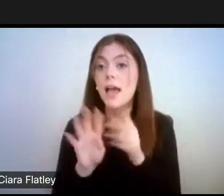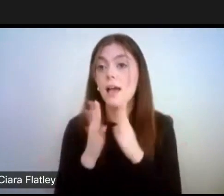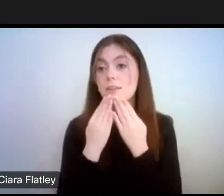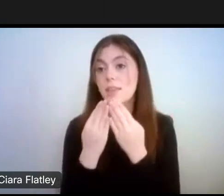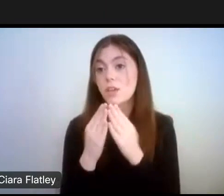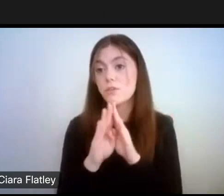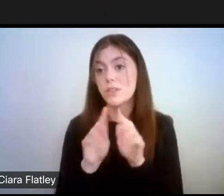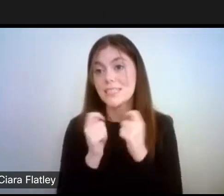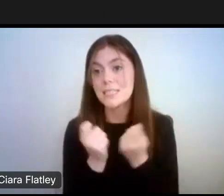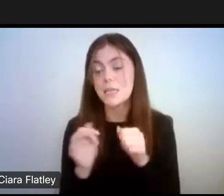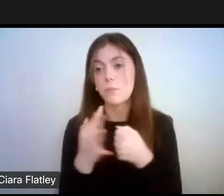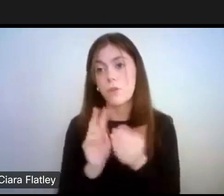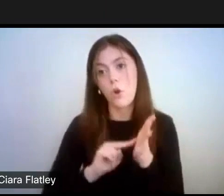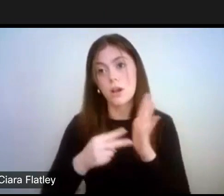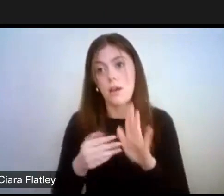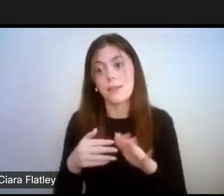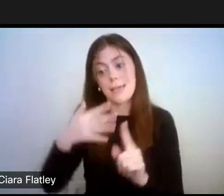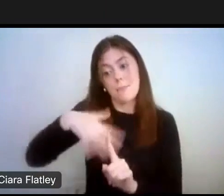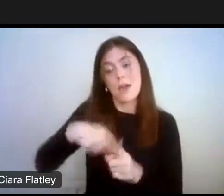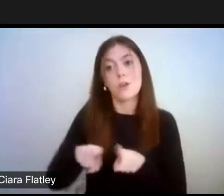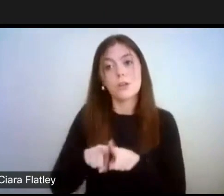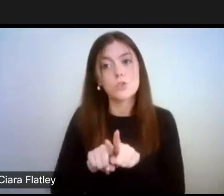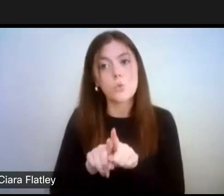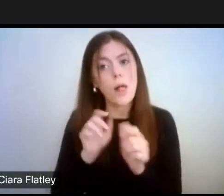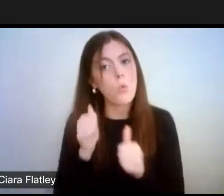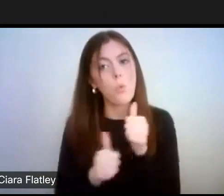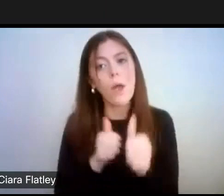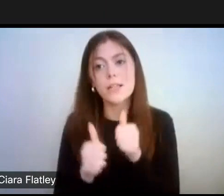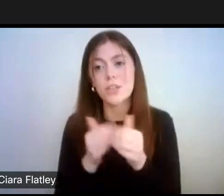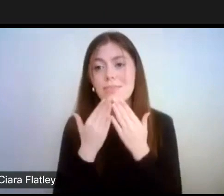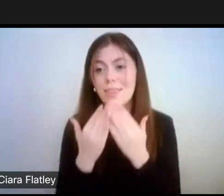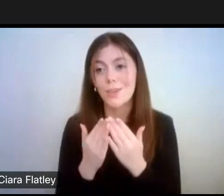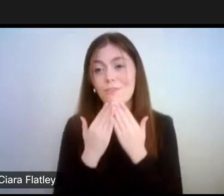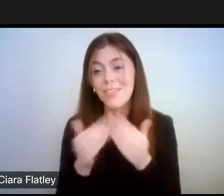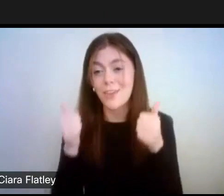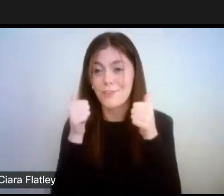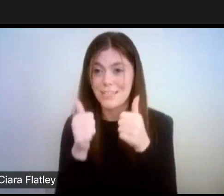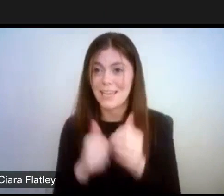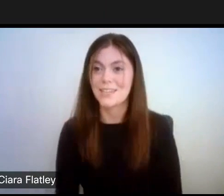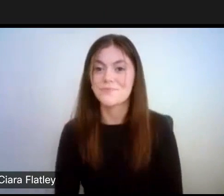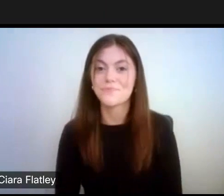organisation behind the scenes. It's really welcome. Well done. Thanks for attending. Thank you.